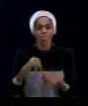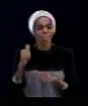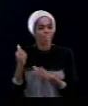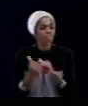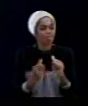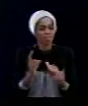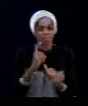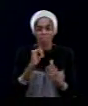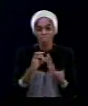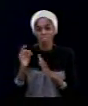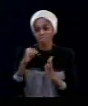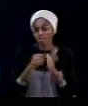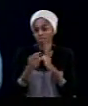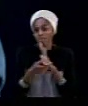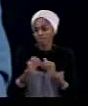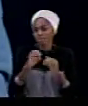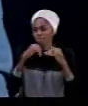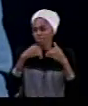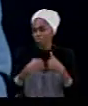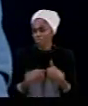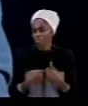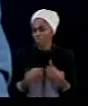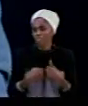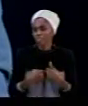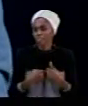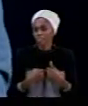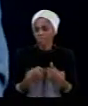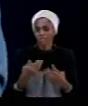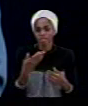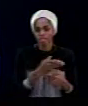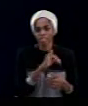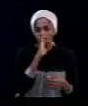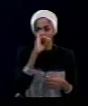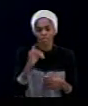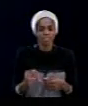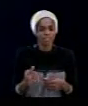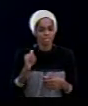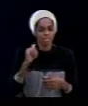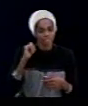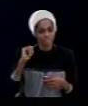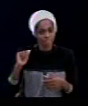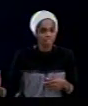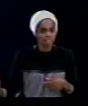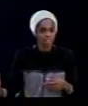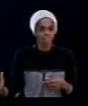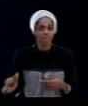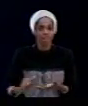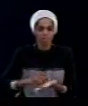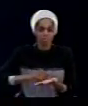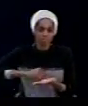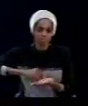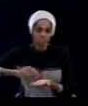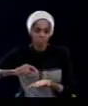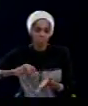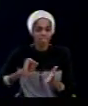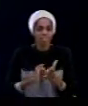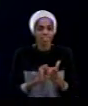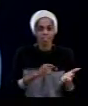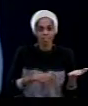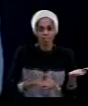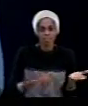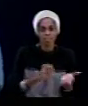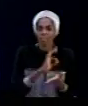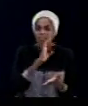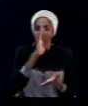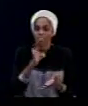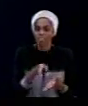been held, there is a stamp, there is a mark that is left behind. Miracle of multiplication, miracle